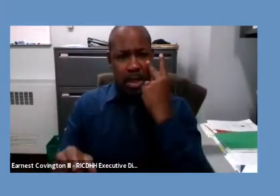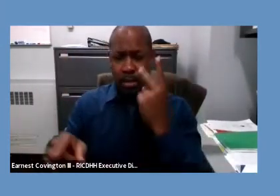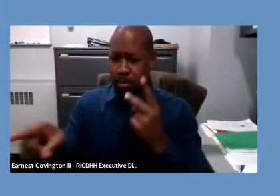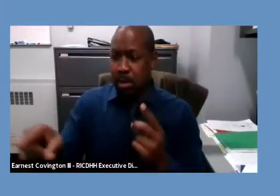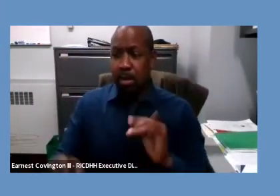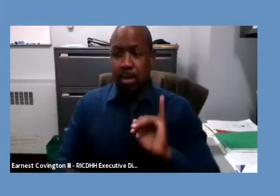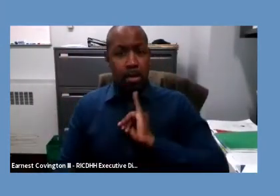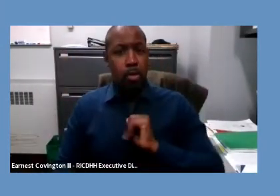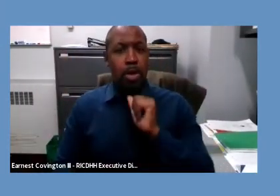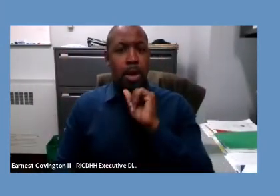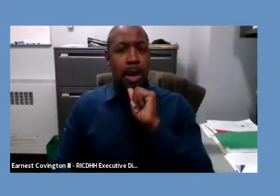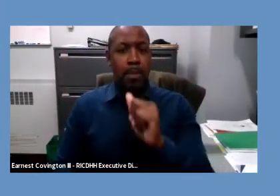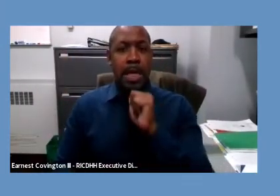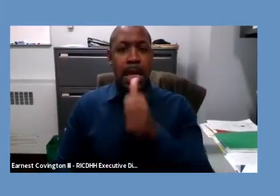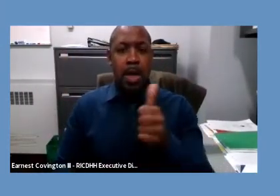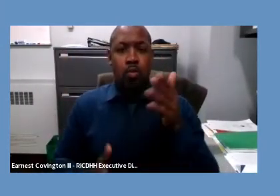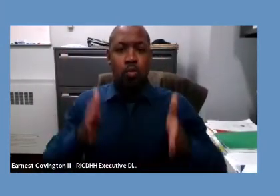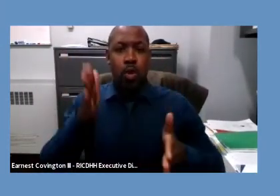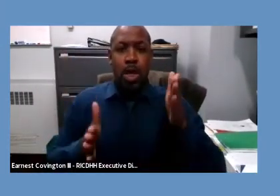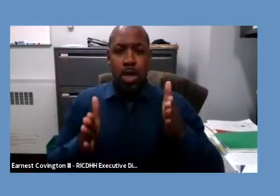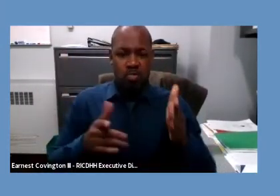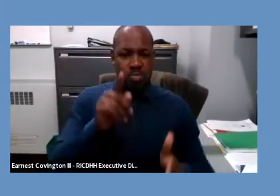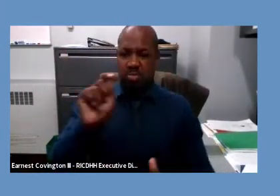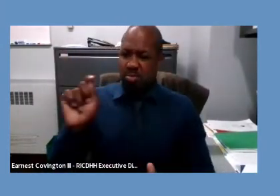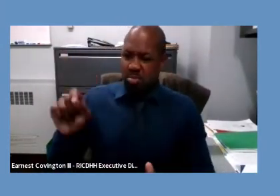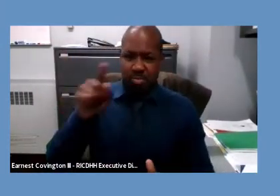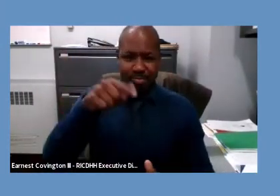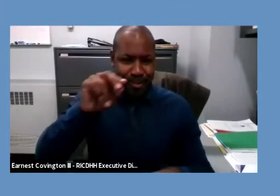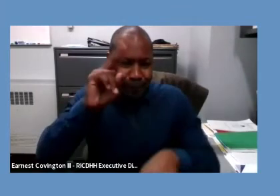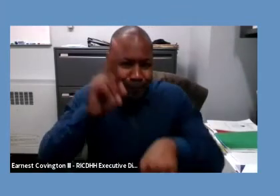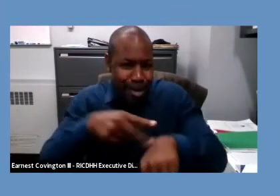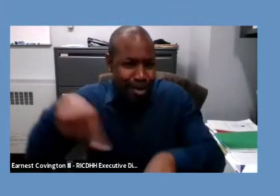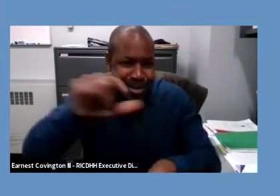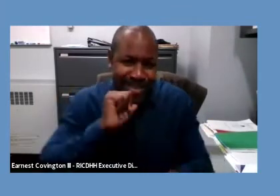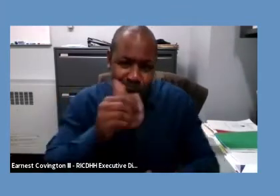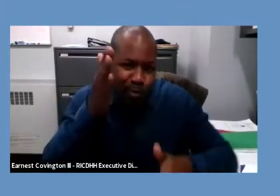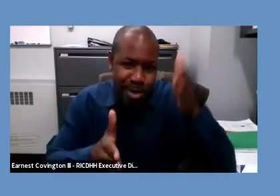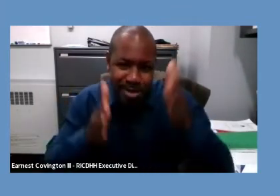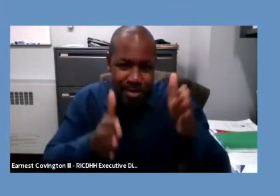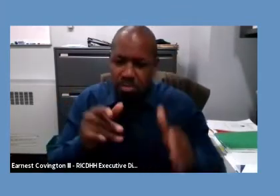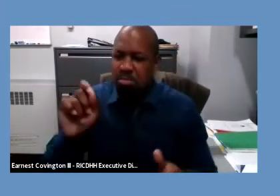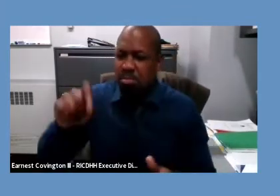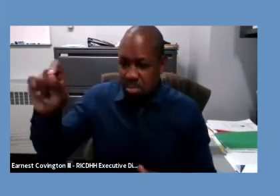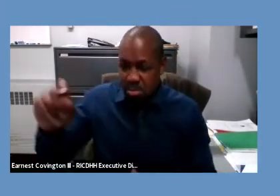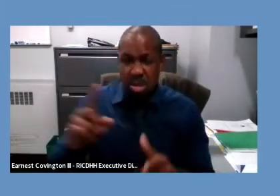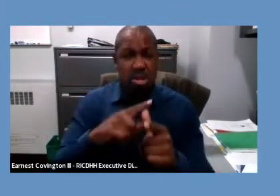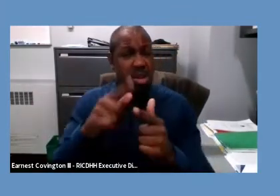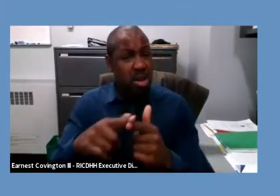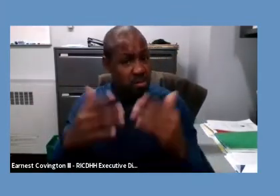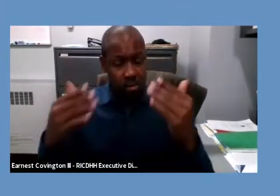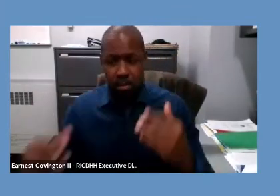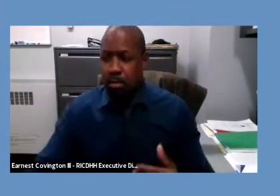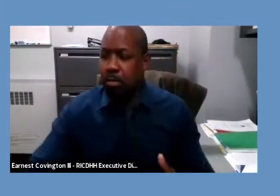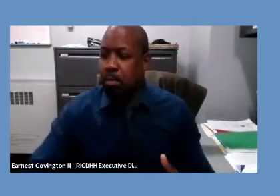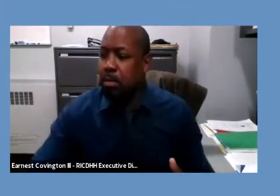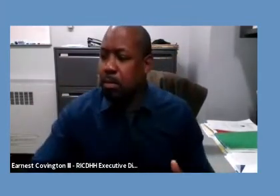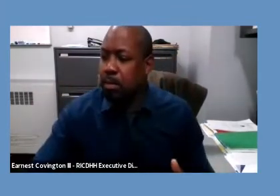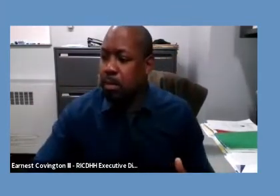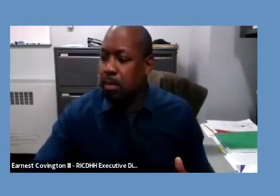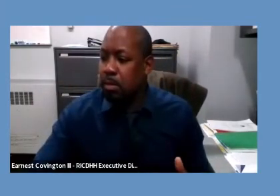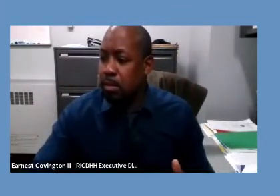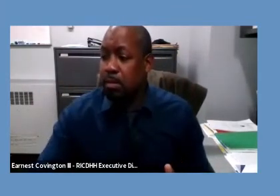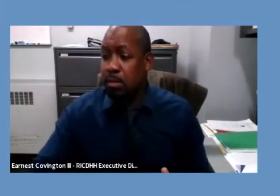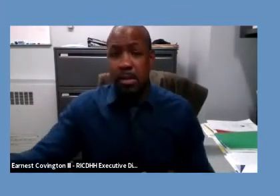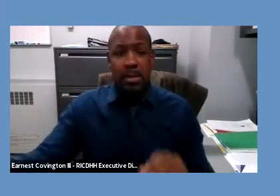in. Then you have to click, I am not a robot. Of course, we're not robots. Check